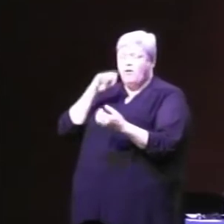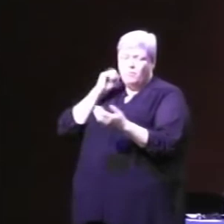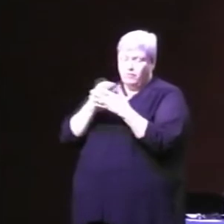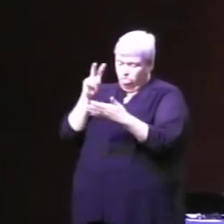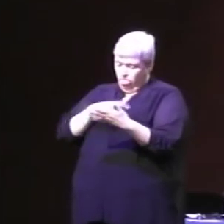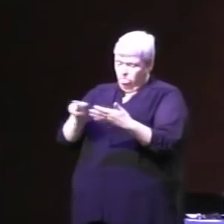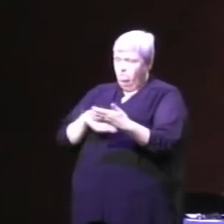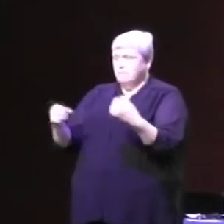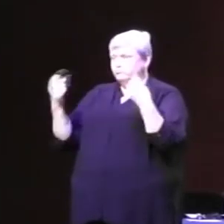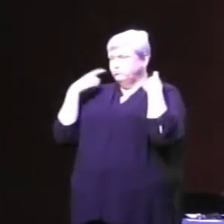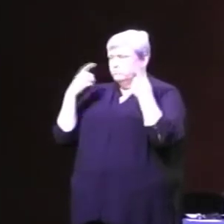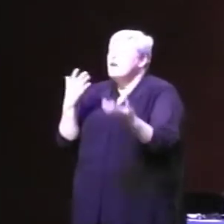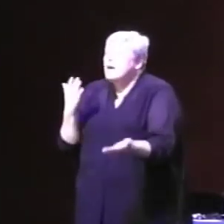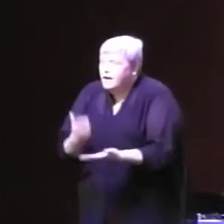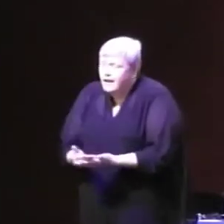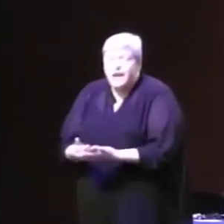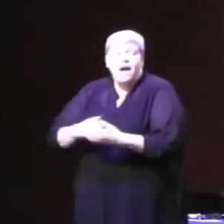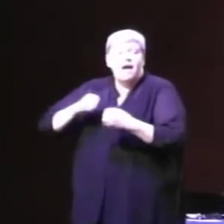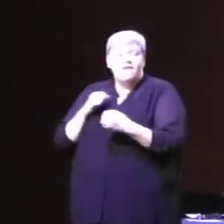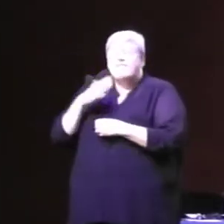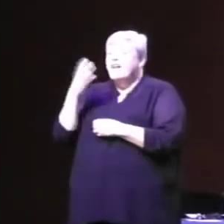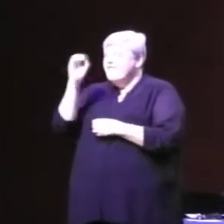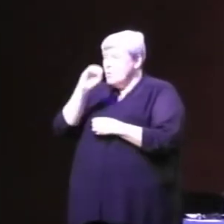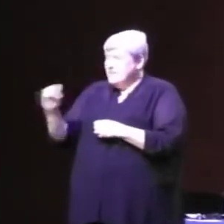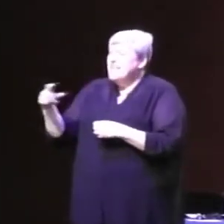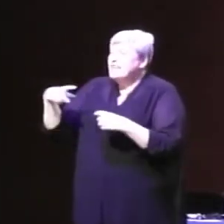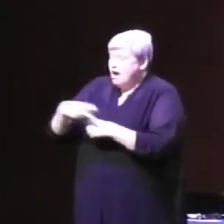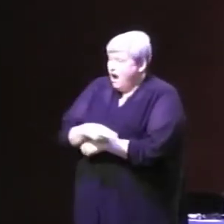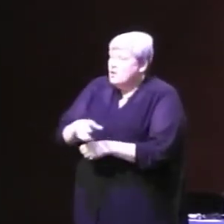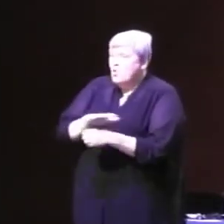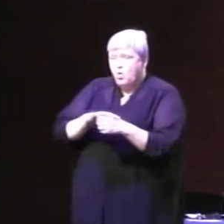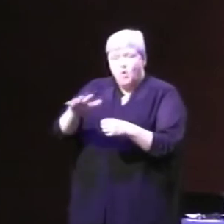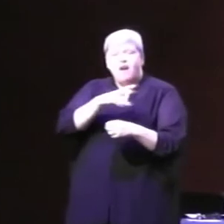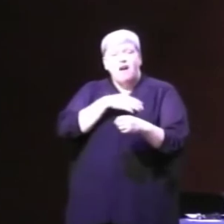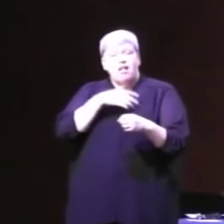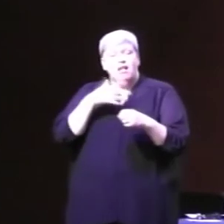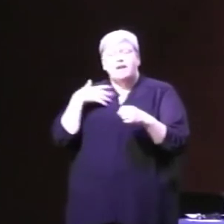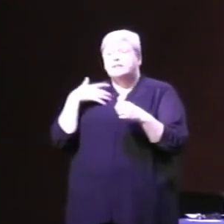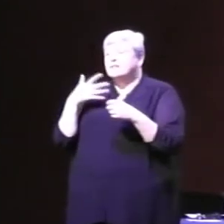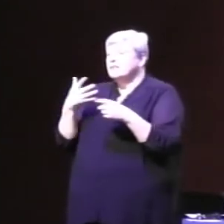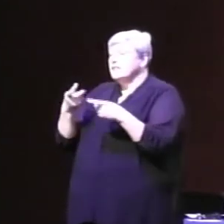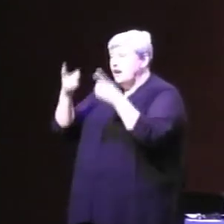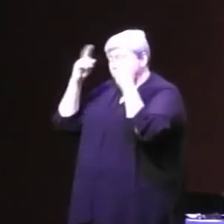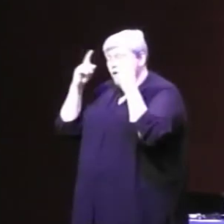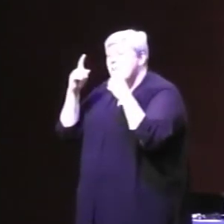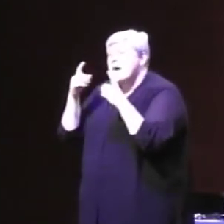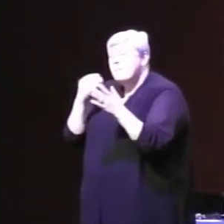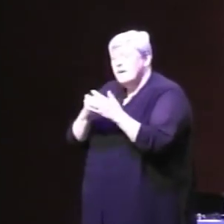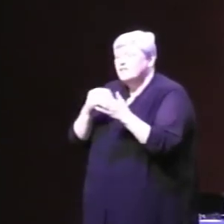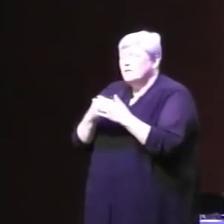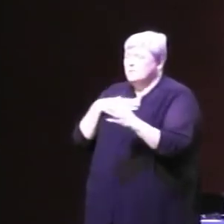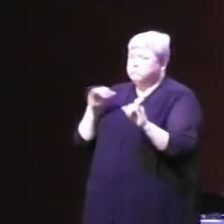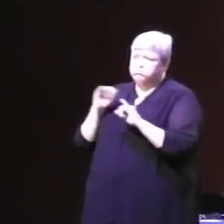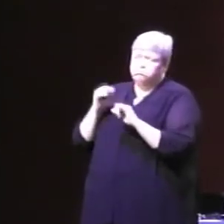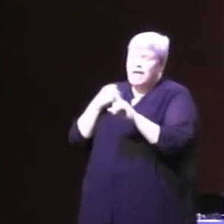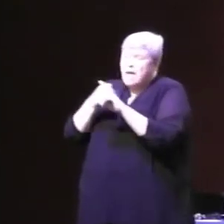The Scottish Government's 5% cut in local government budget will have a devastating impact on our members. Right here in Dundee,